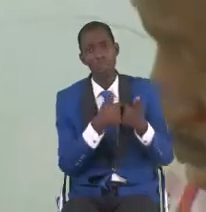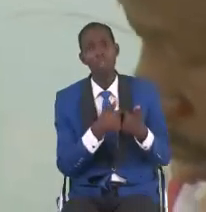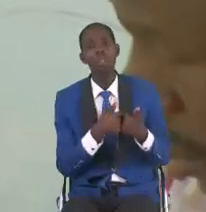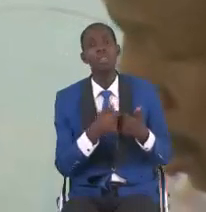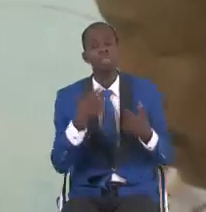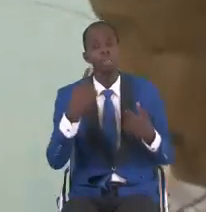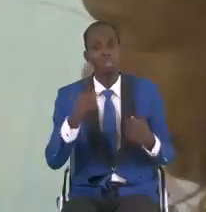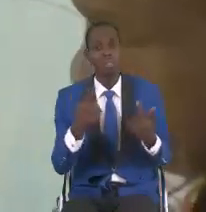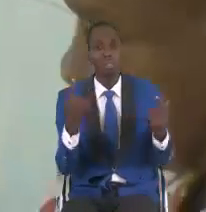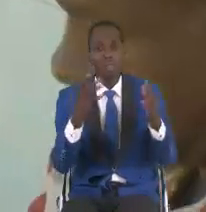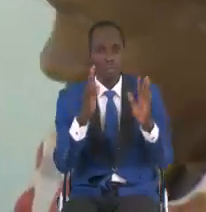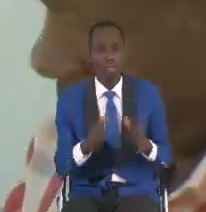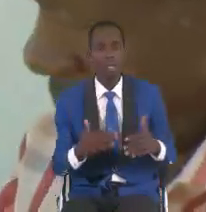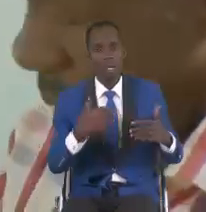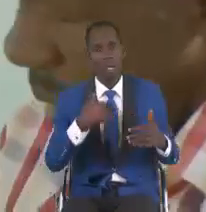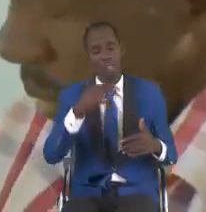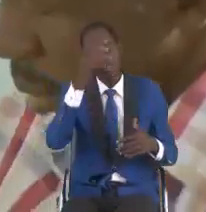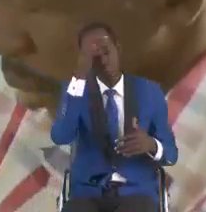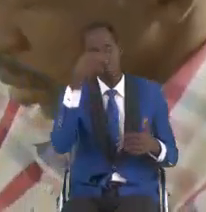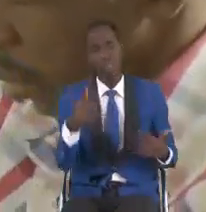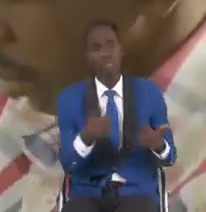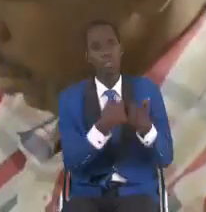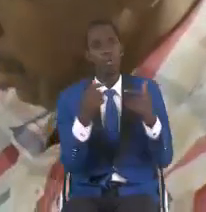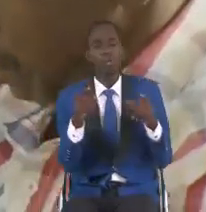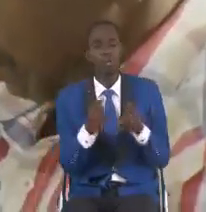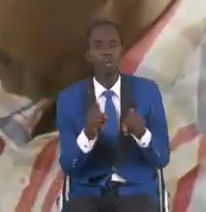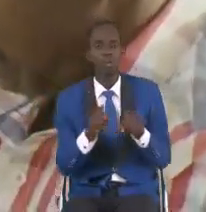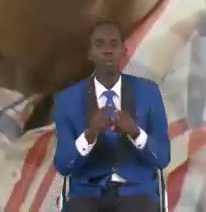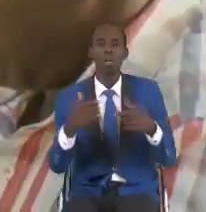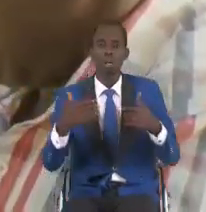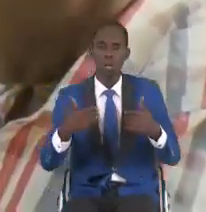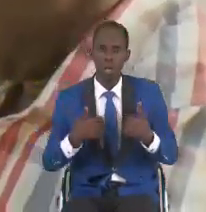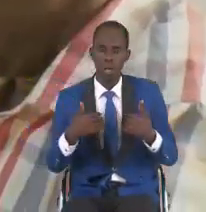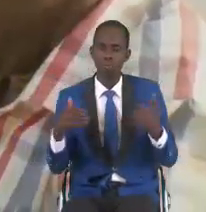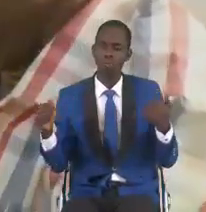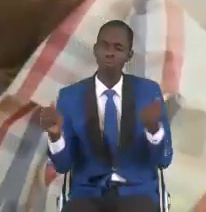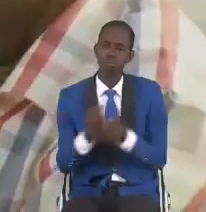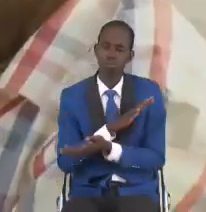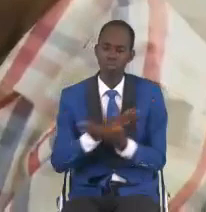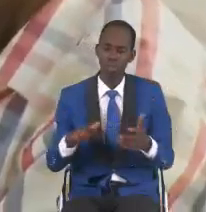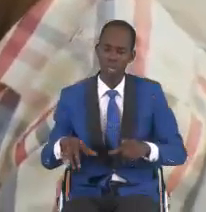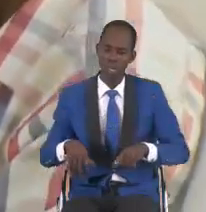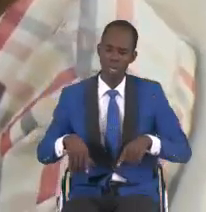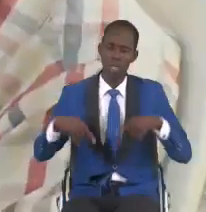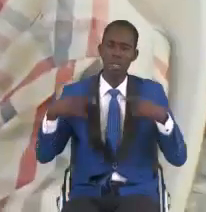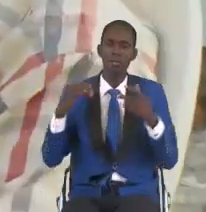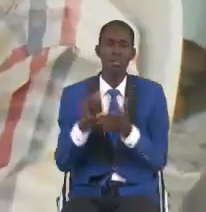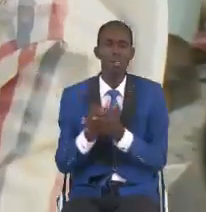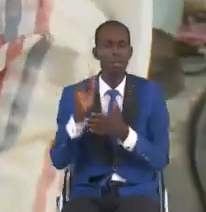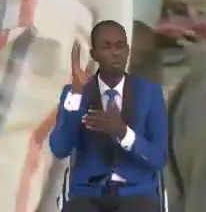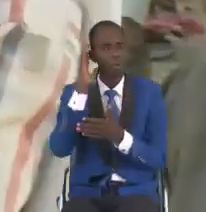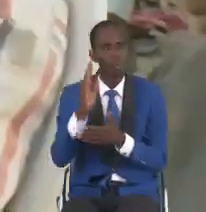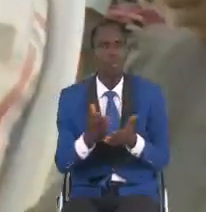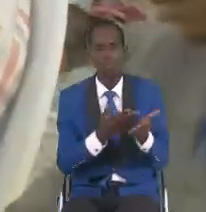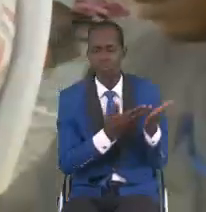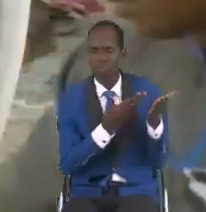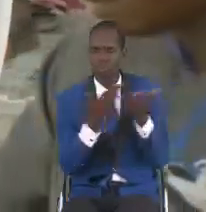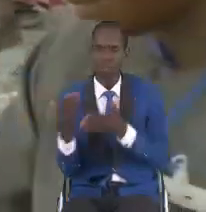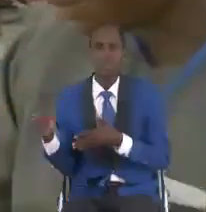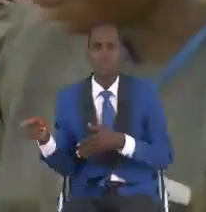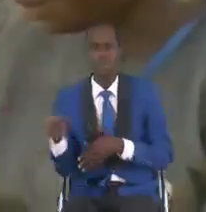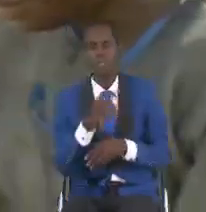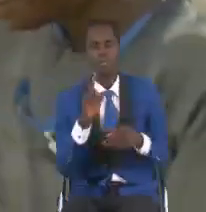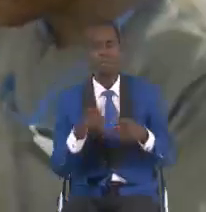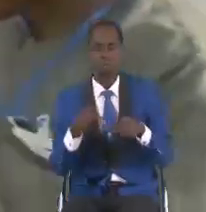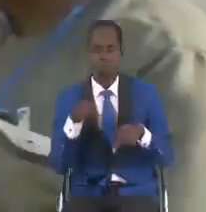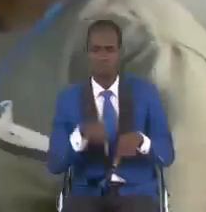demonic challenges, they also have destructive lifestyle that will make them perish, that will lead them to hell. And